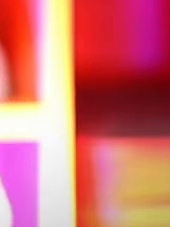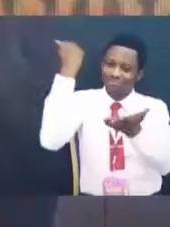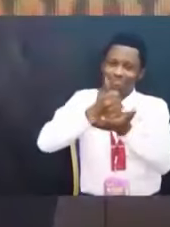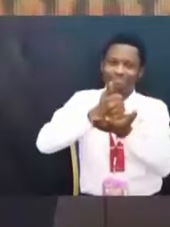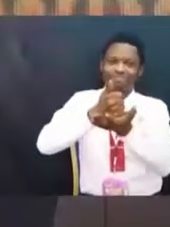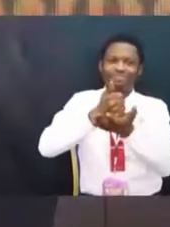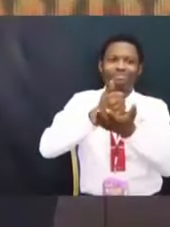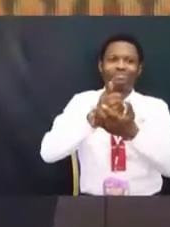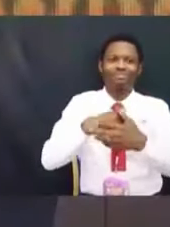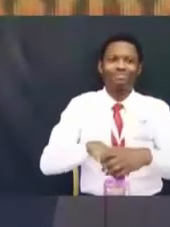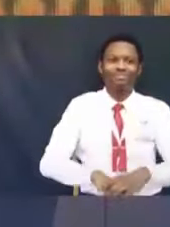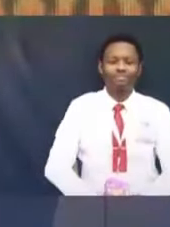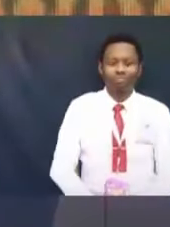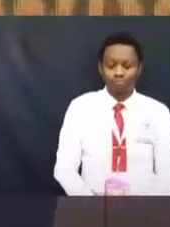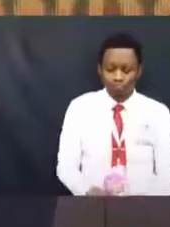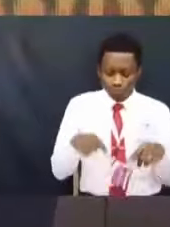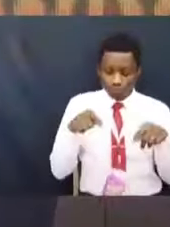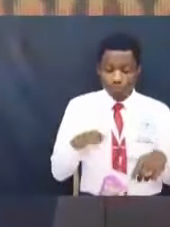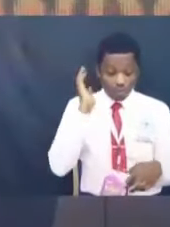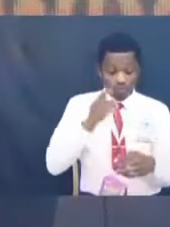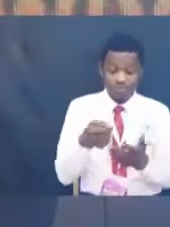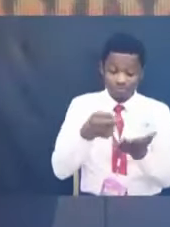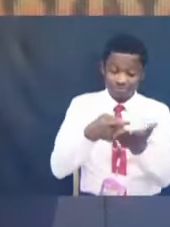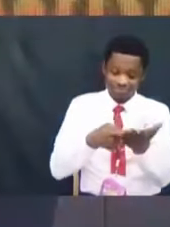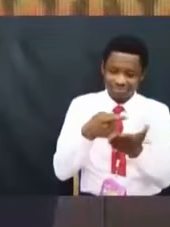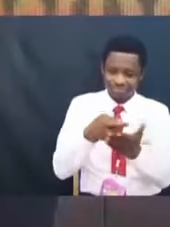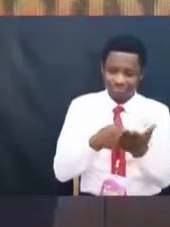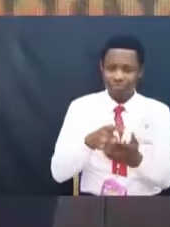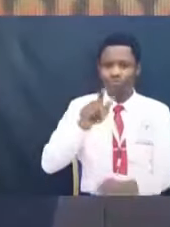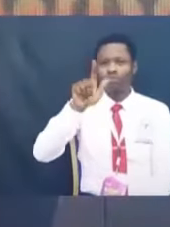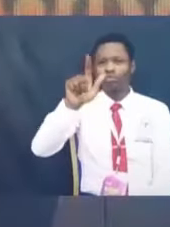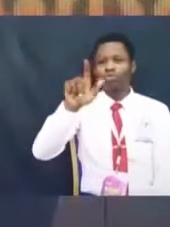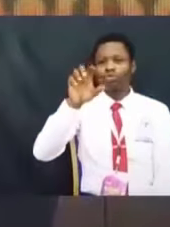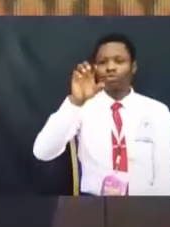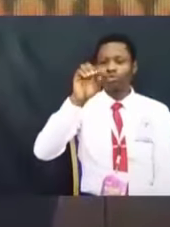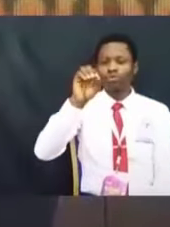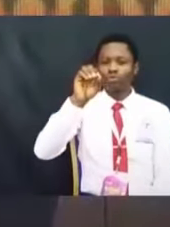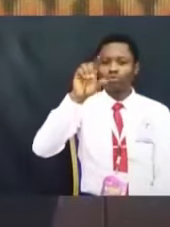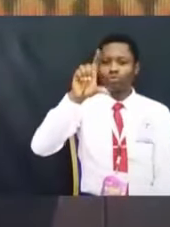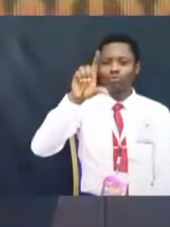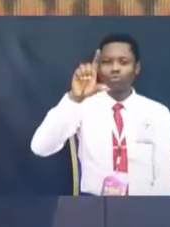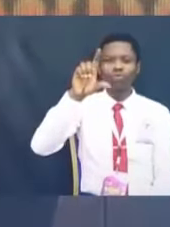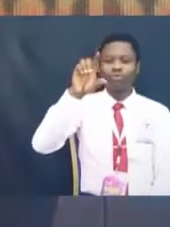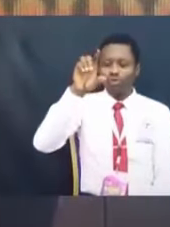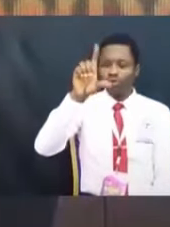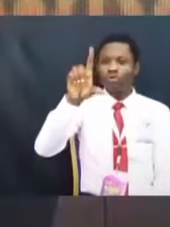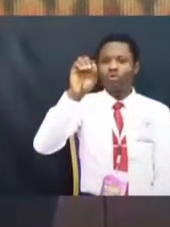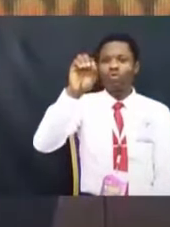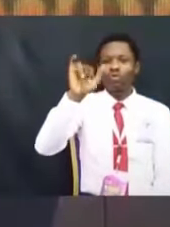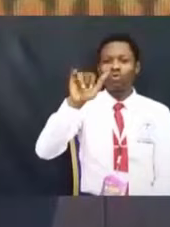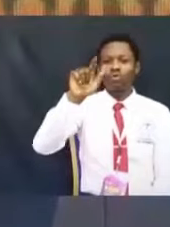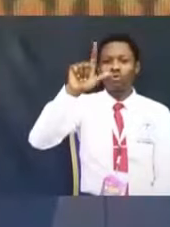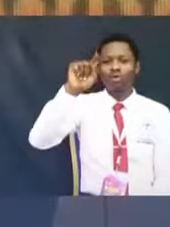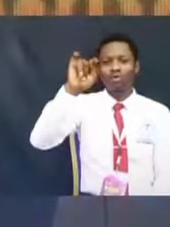Thank you. I'll be discussing loyalty this morning. As we are talking about the